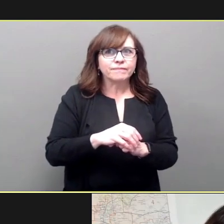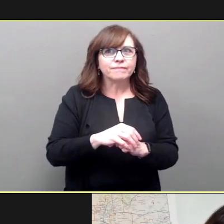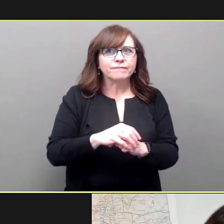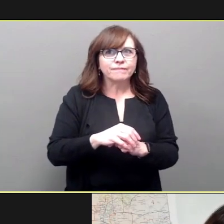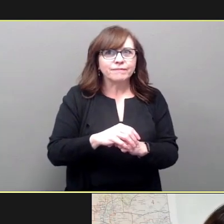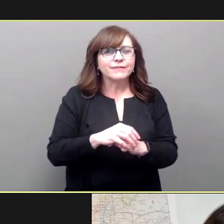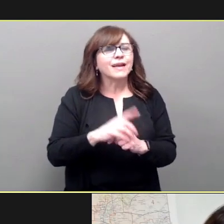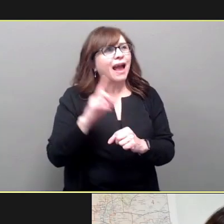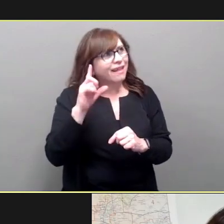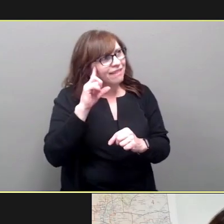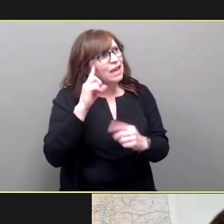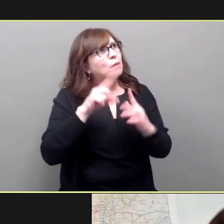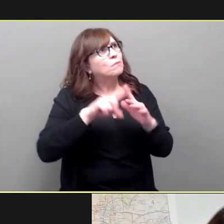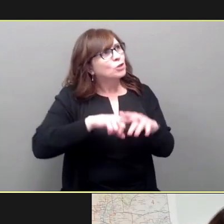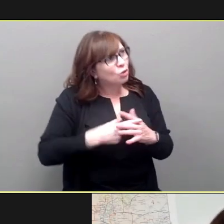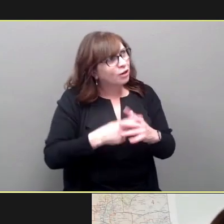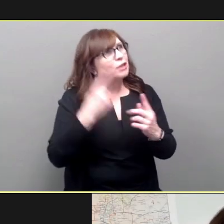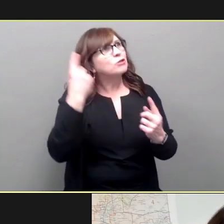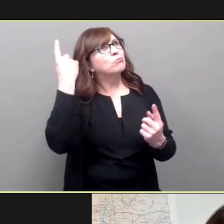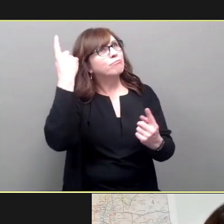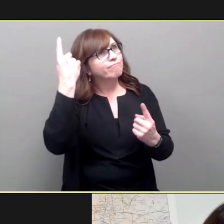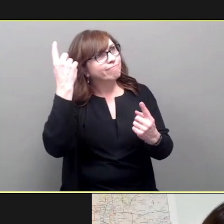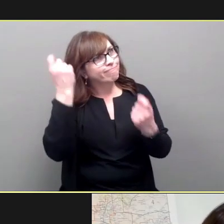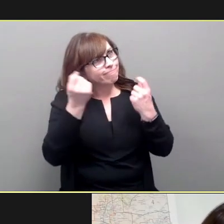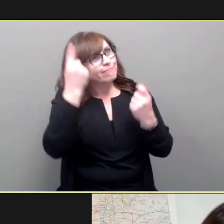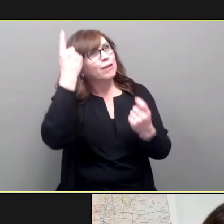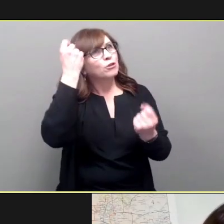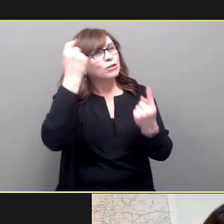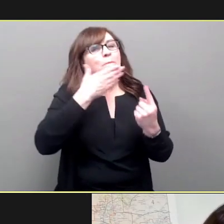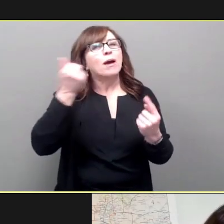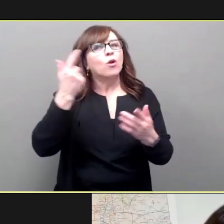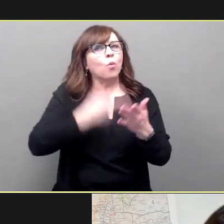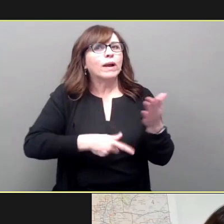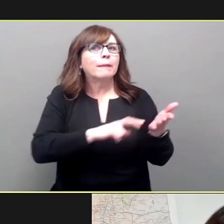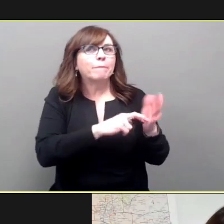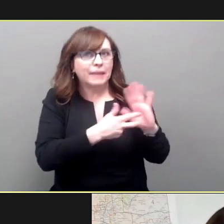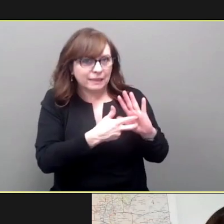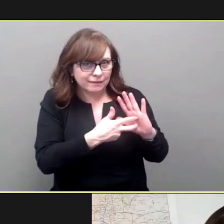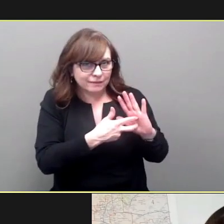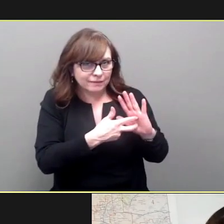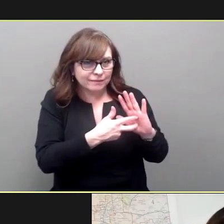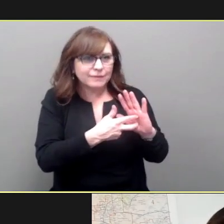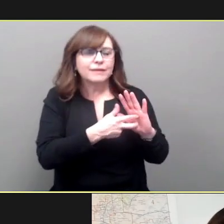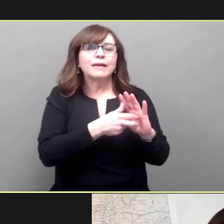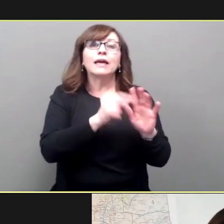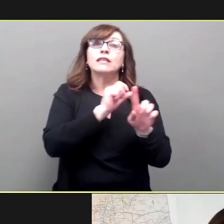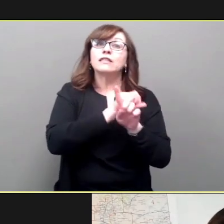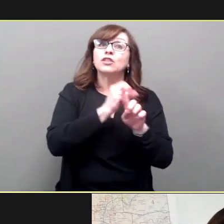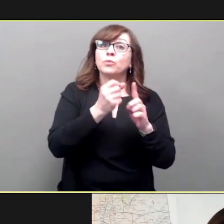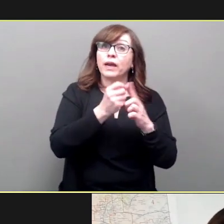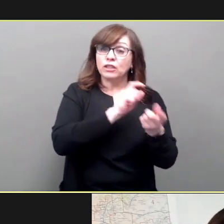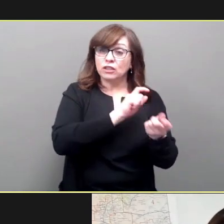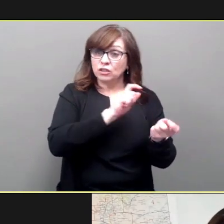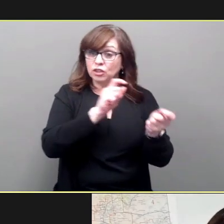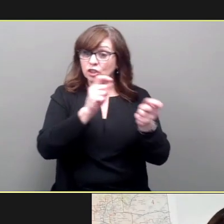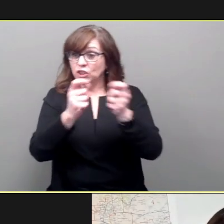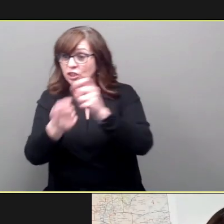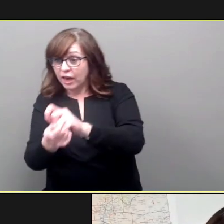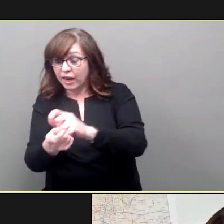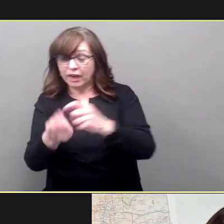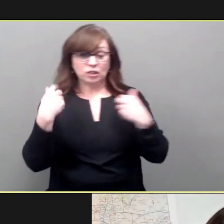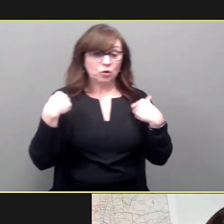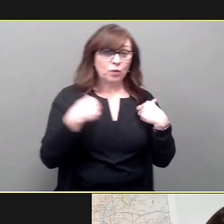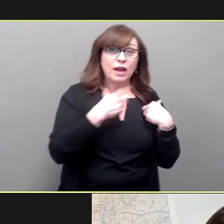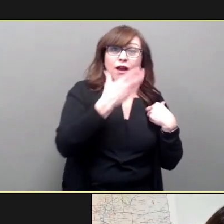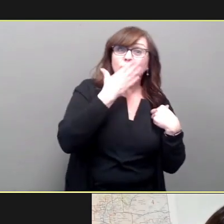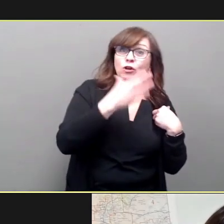starting to understand what it means now as the situation has evolved and we have so many good tools for handling